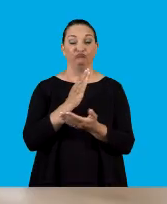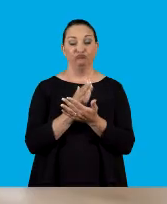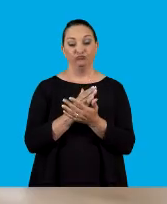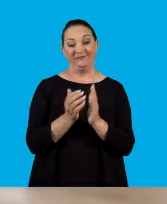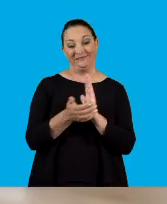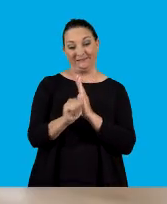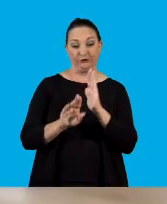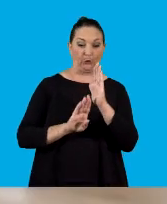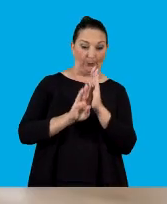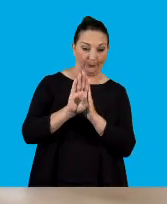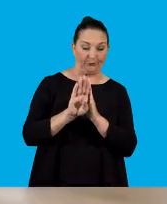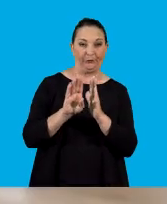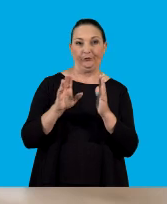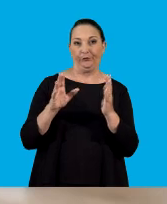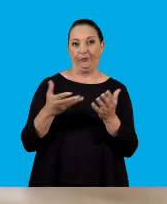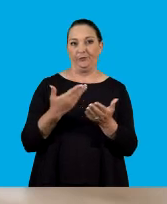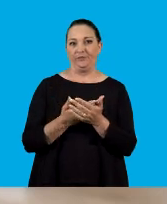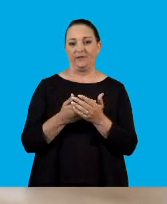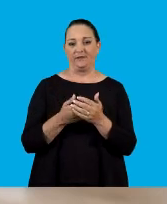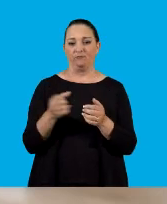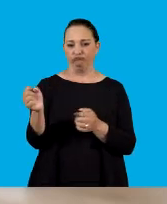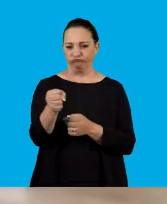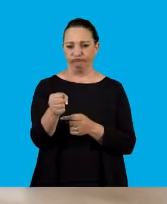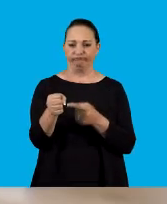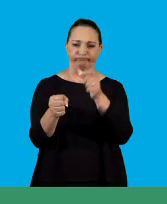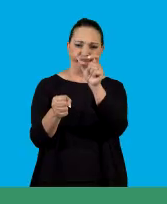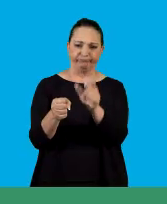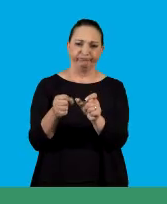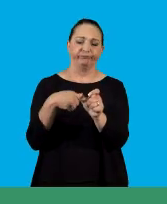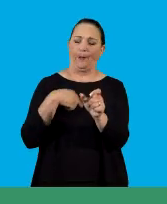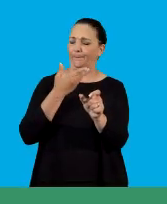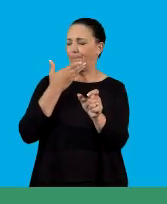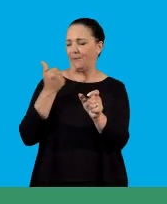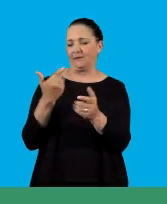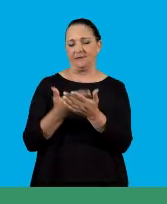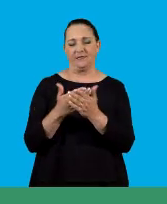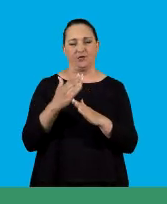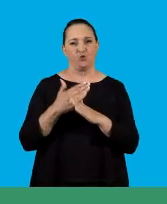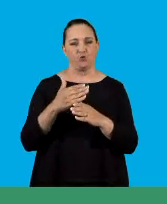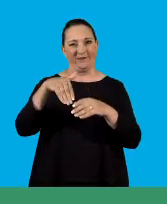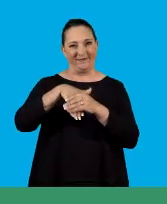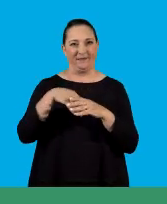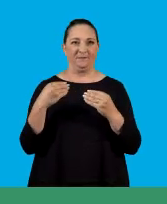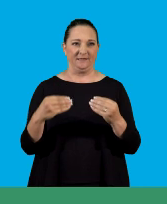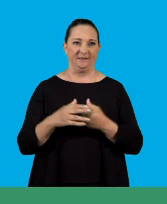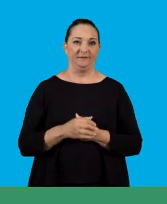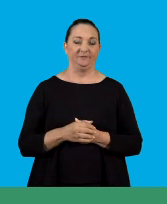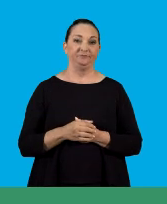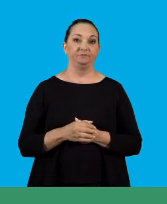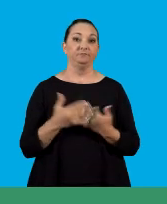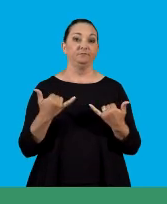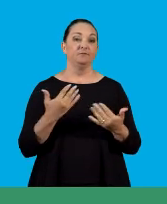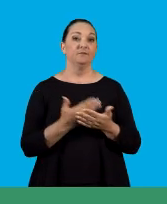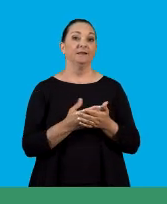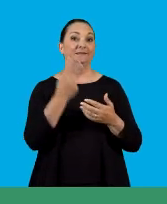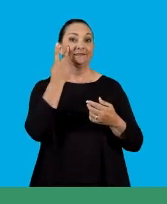by making sure that they get the best candidates for the business. So here we'll be looking into how this function can contribute to the